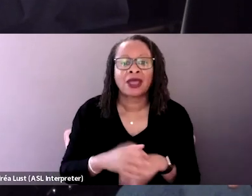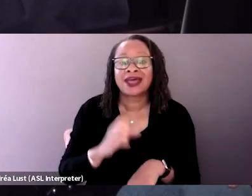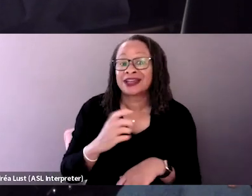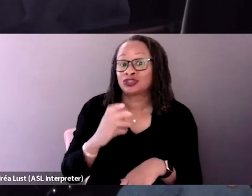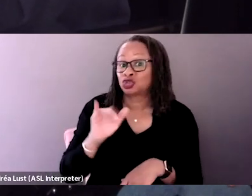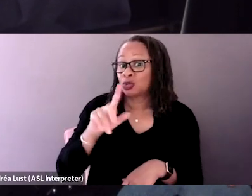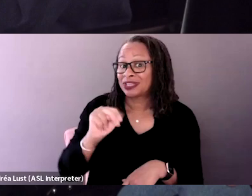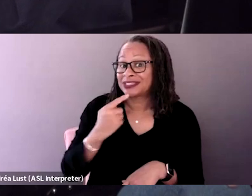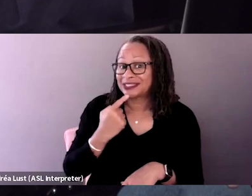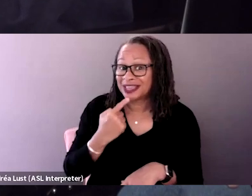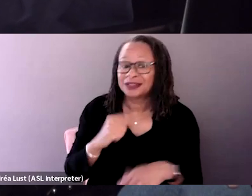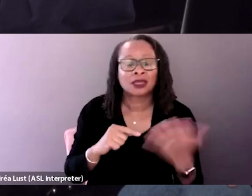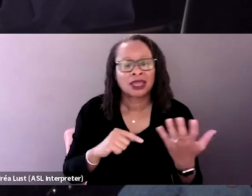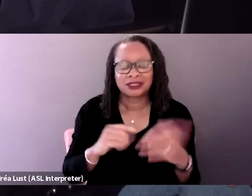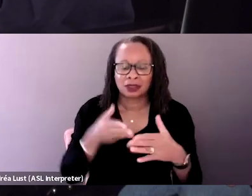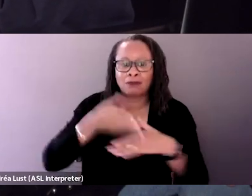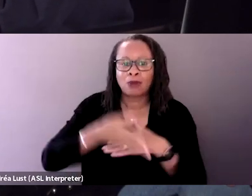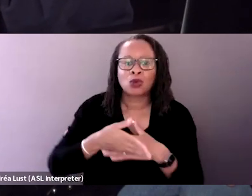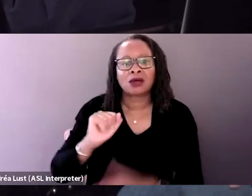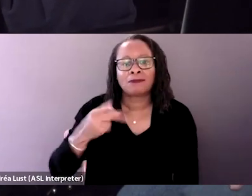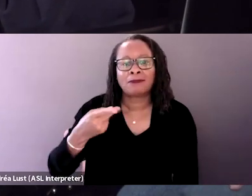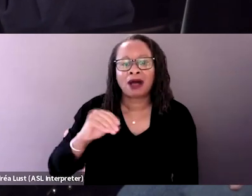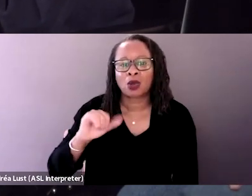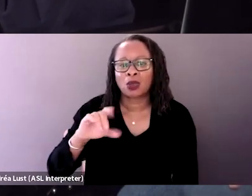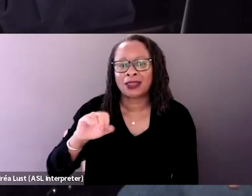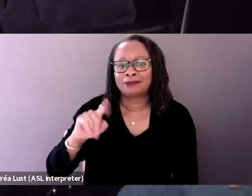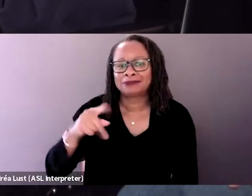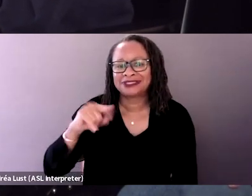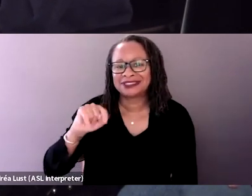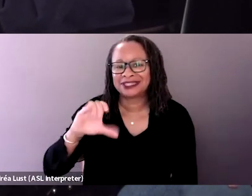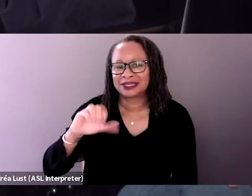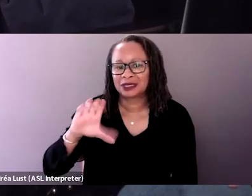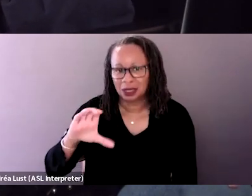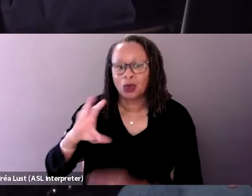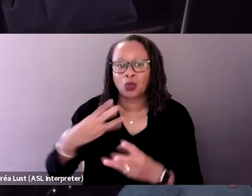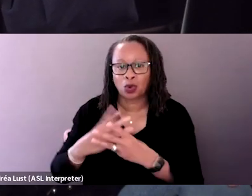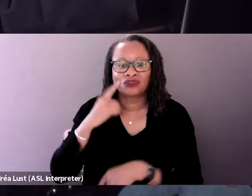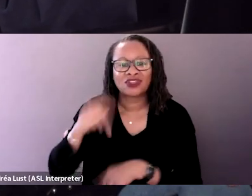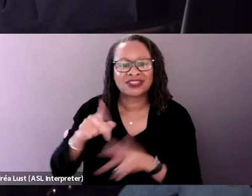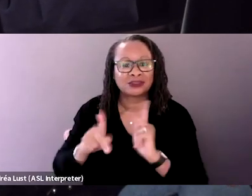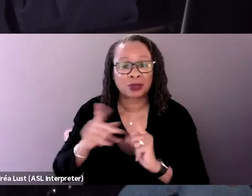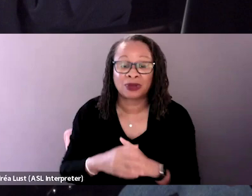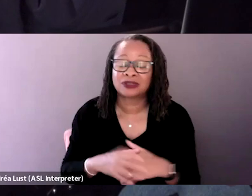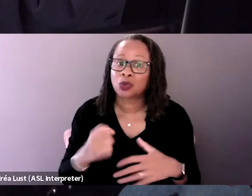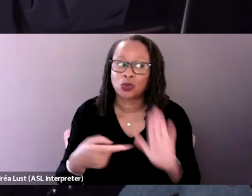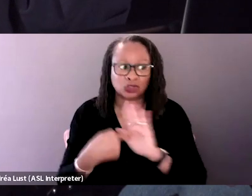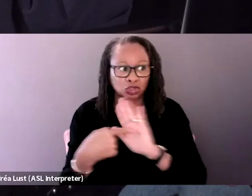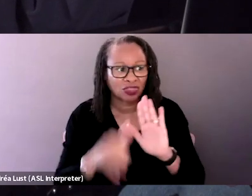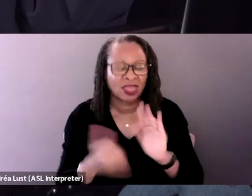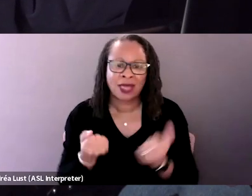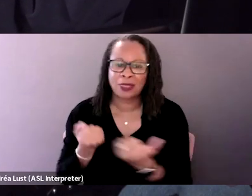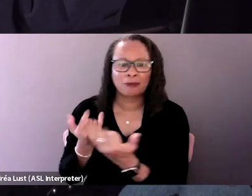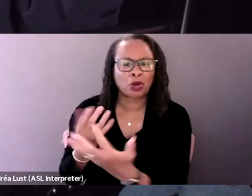post-apocalyptic world for Indigenous people. So conveying that through the landscapes and the eeriness of, the burn of the trees